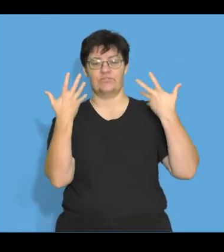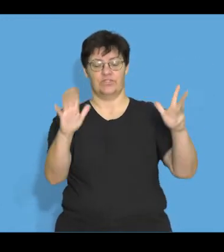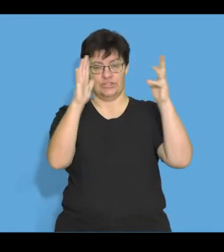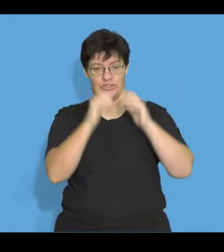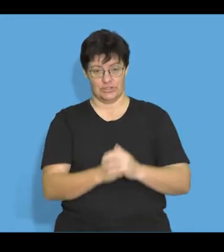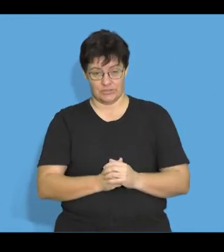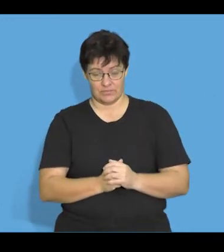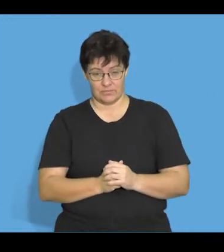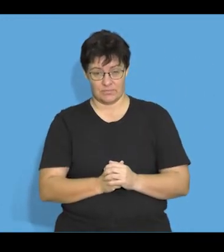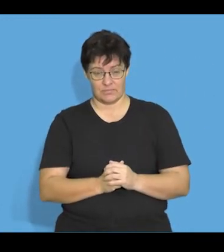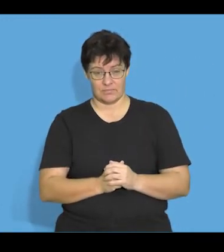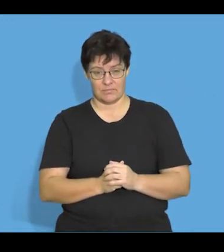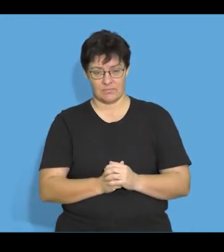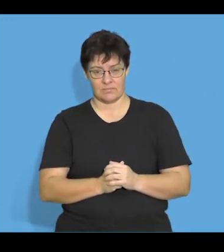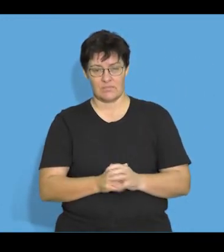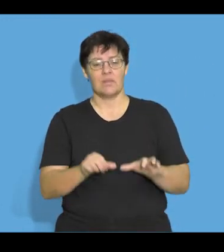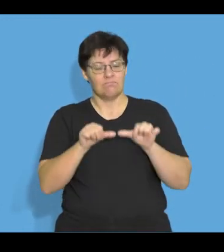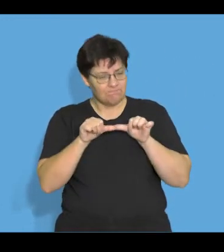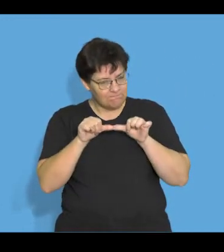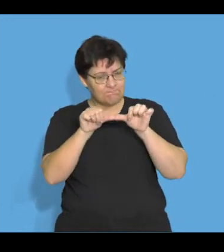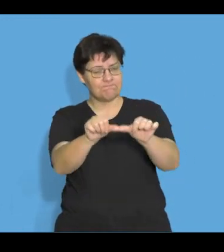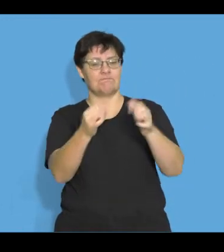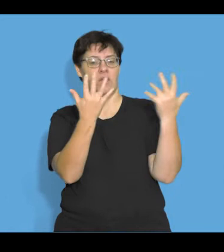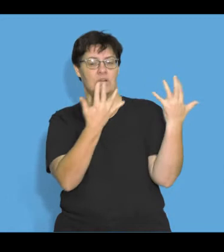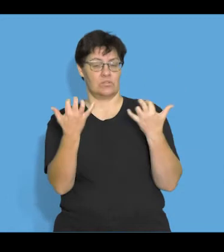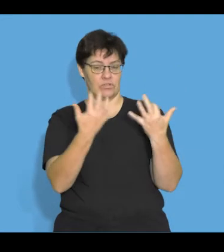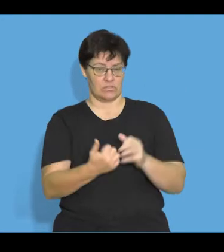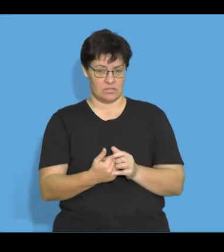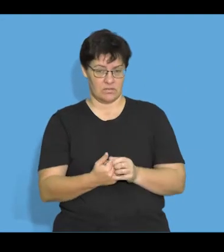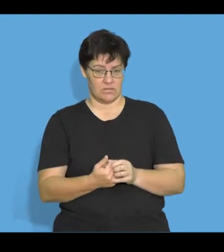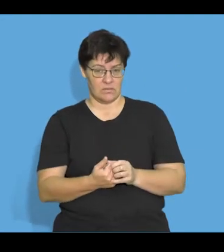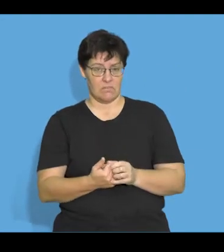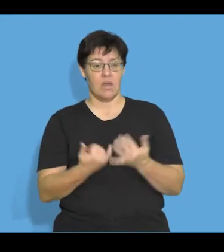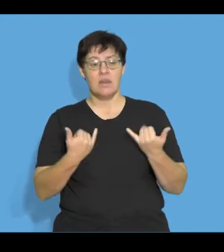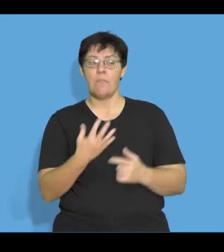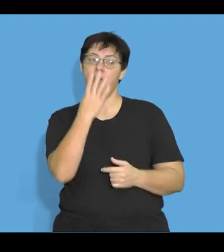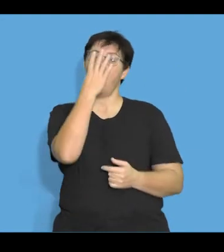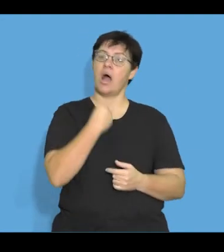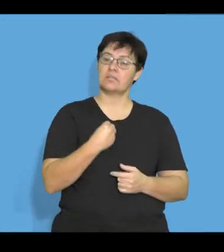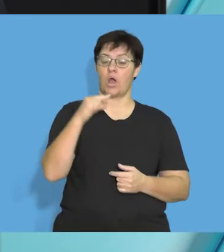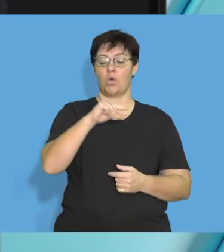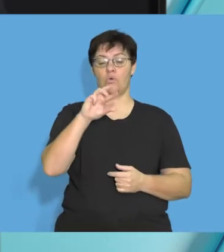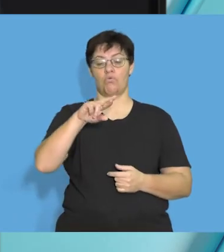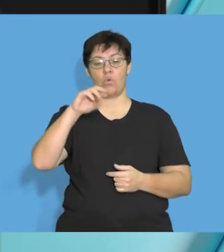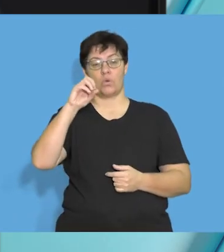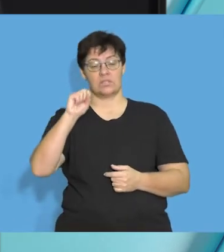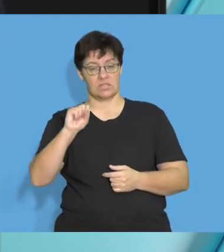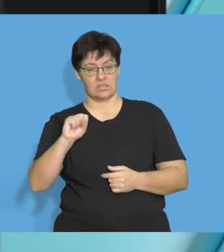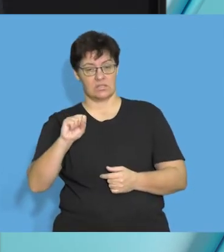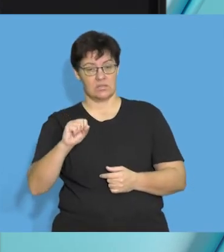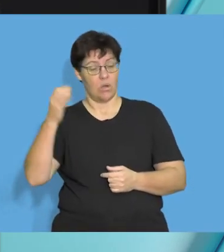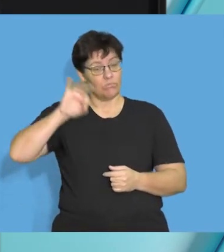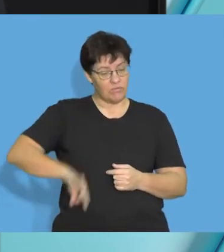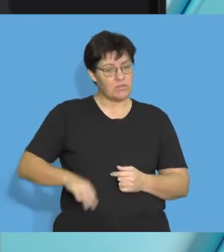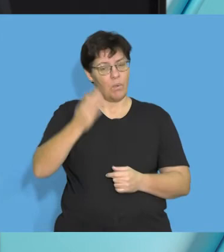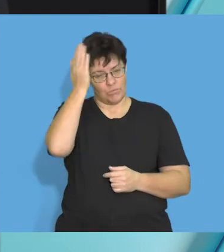Okay, continuing with my calculation. If I now am asked to calculate the gross profit, I know that my